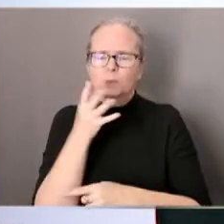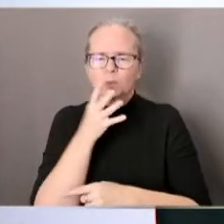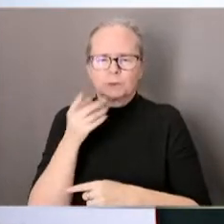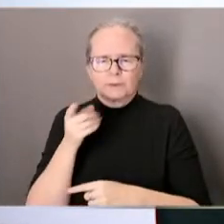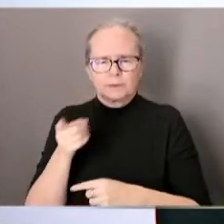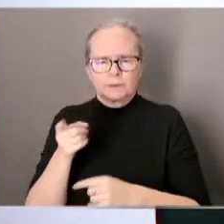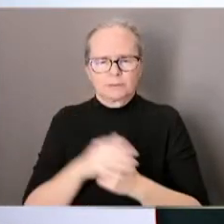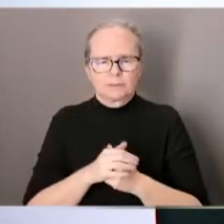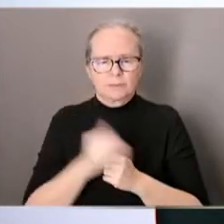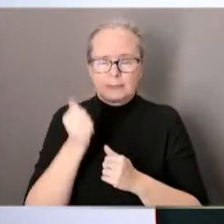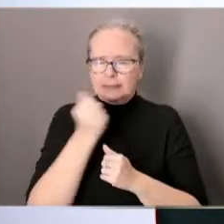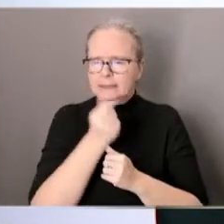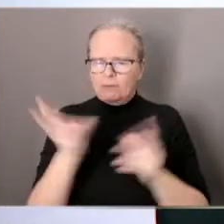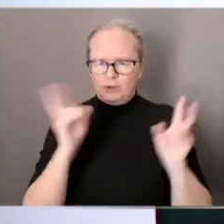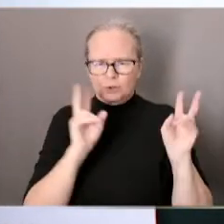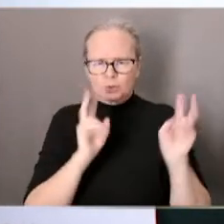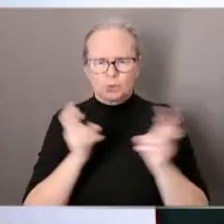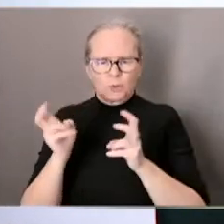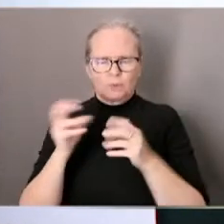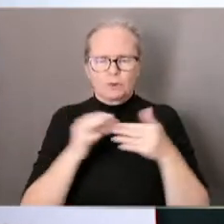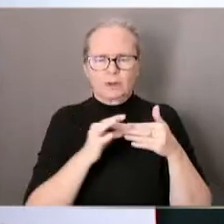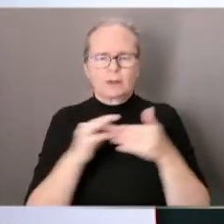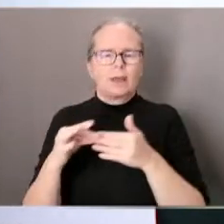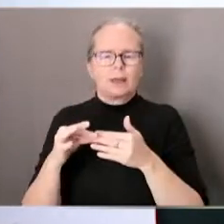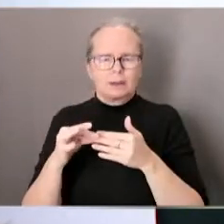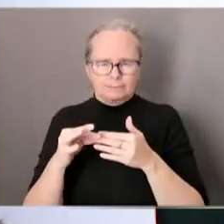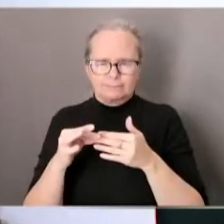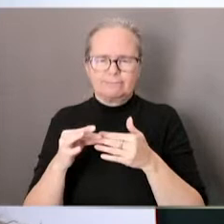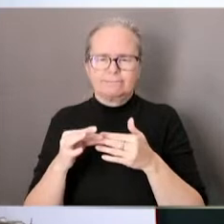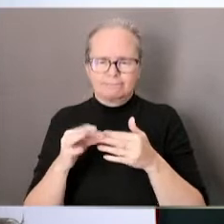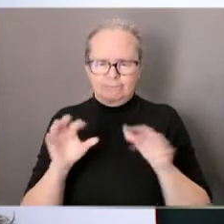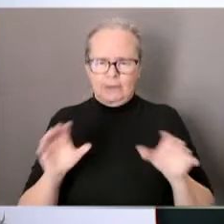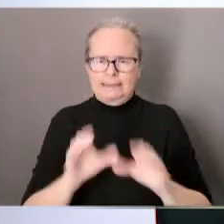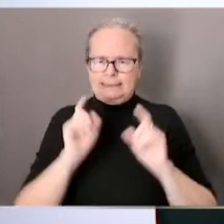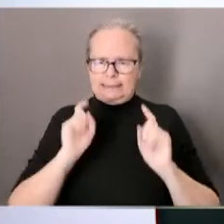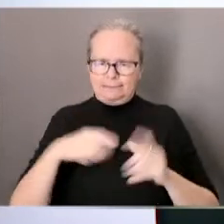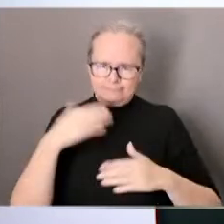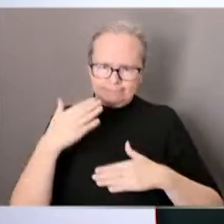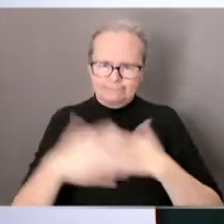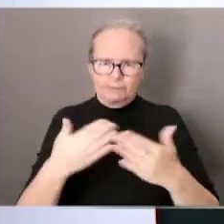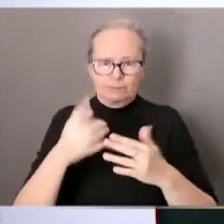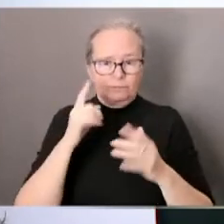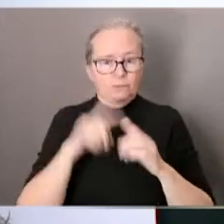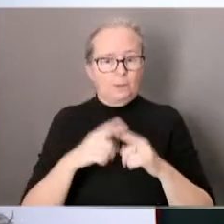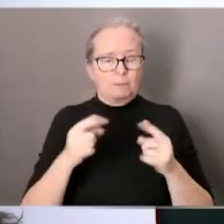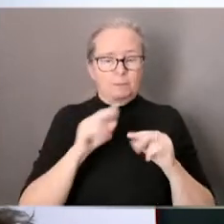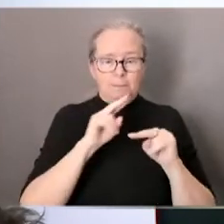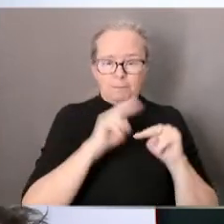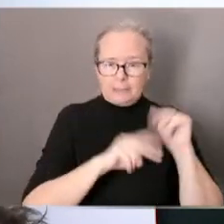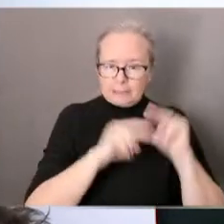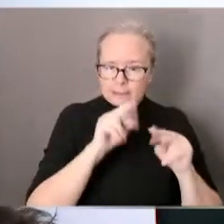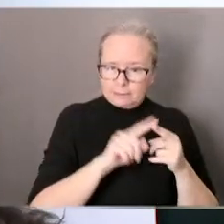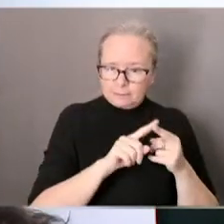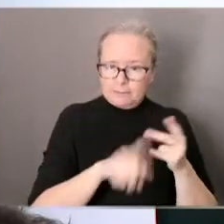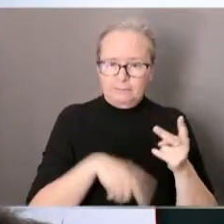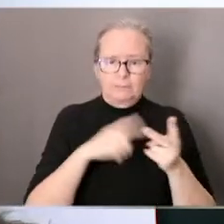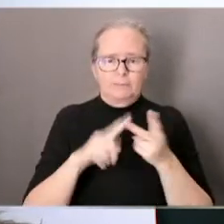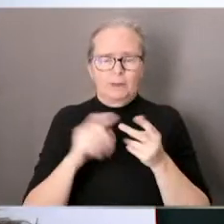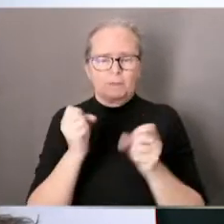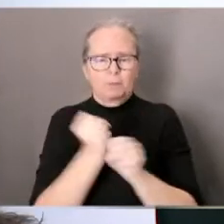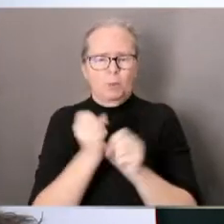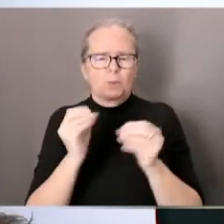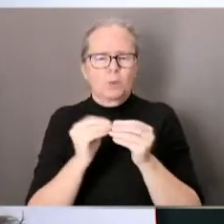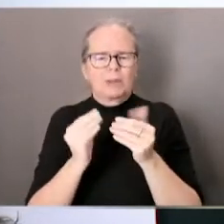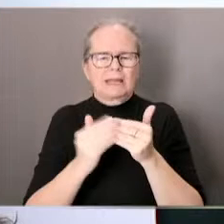actions including critical infrastructure red tape reduction Workforce strategies rural investment attraction tourism and